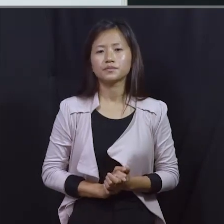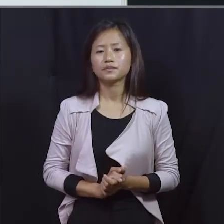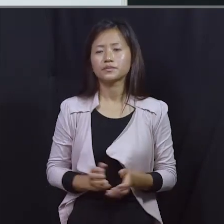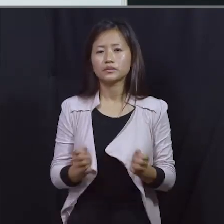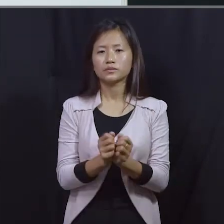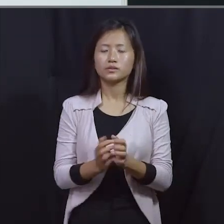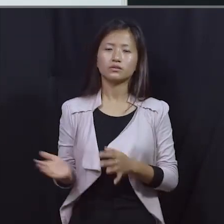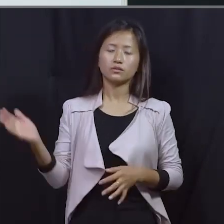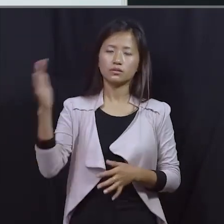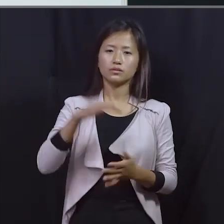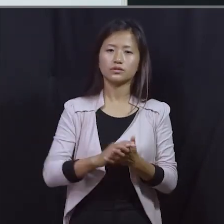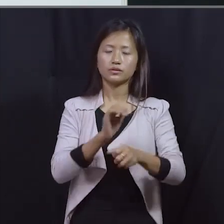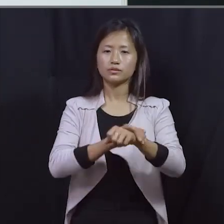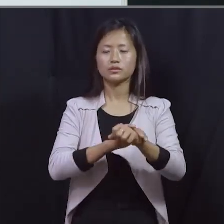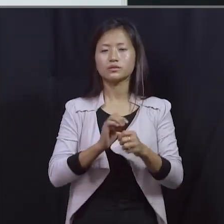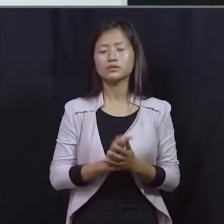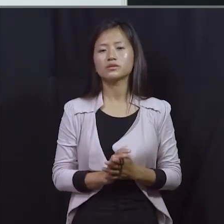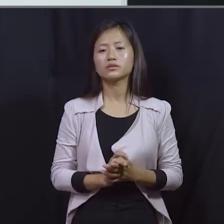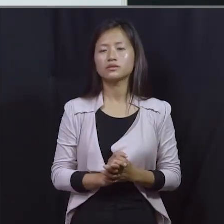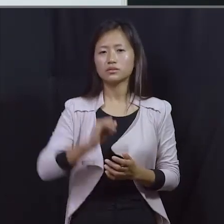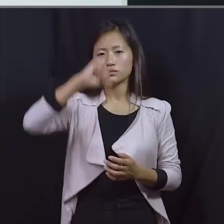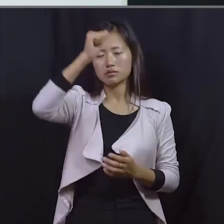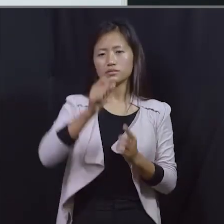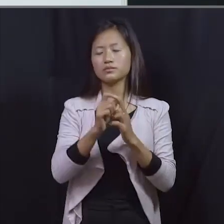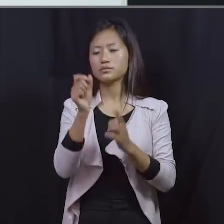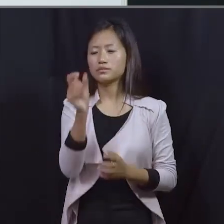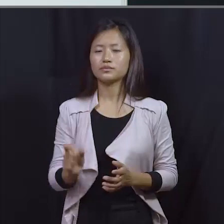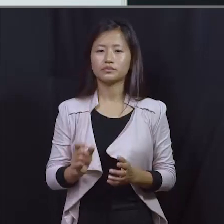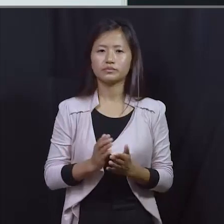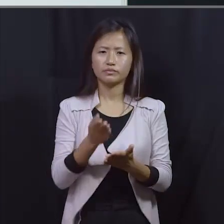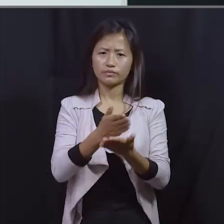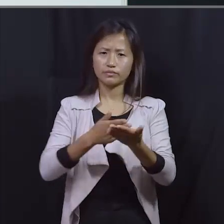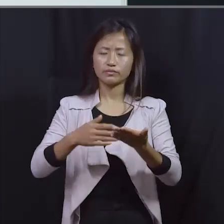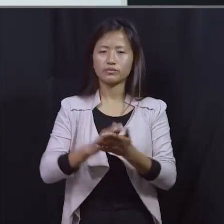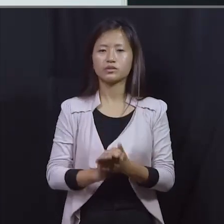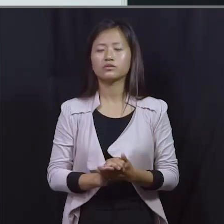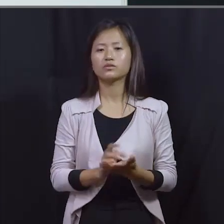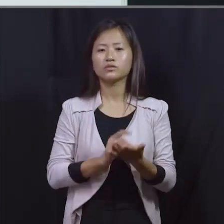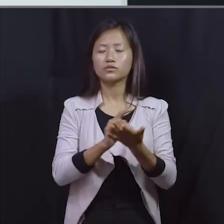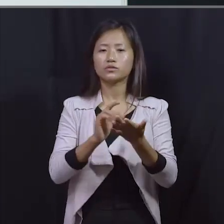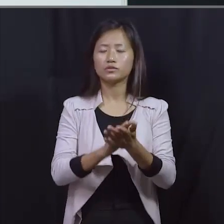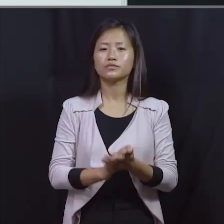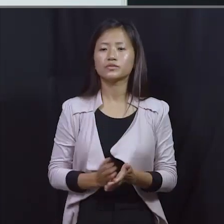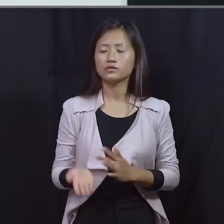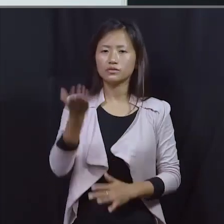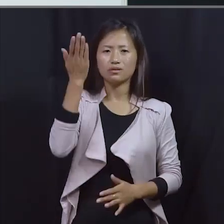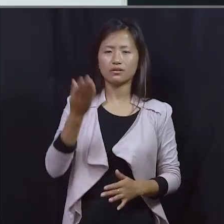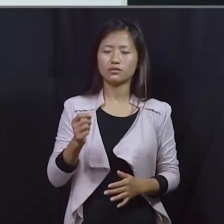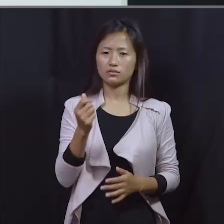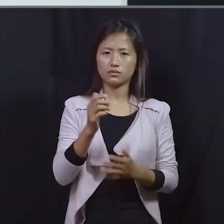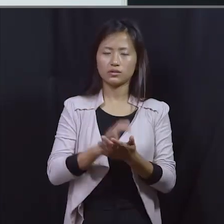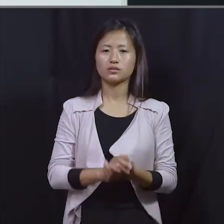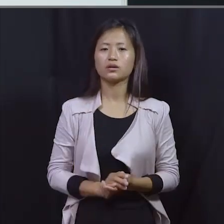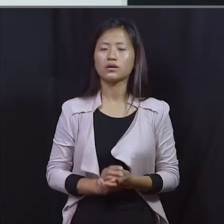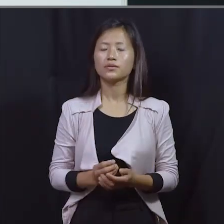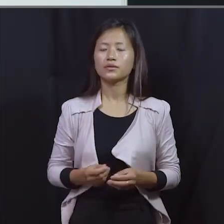With the coming of the British, the Indian peasants, apart from paying land tax or land revenue at a very high rate, they started